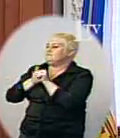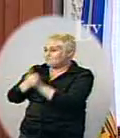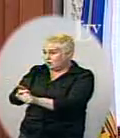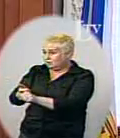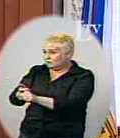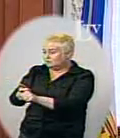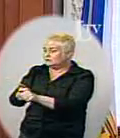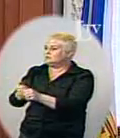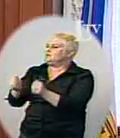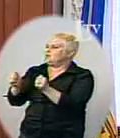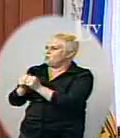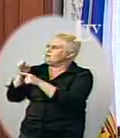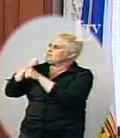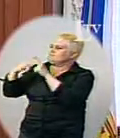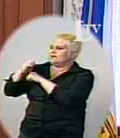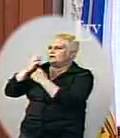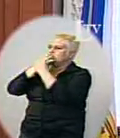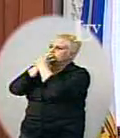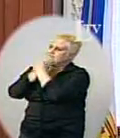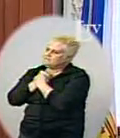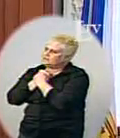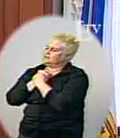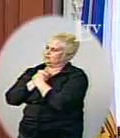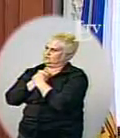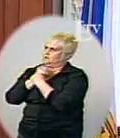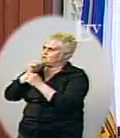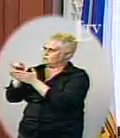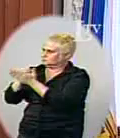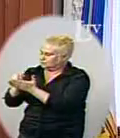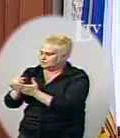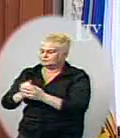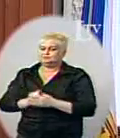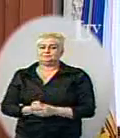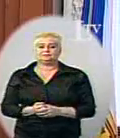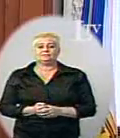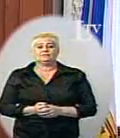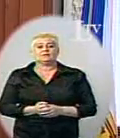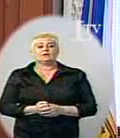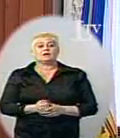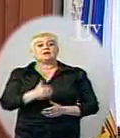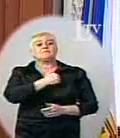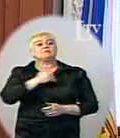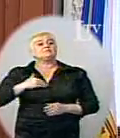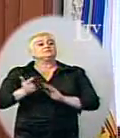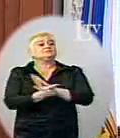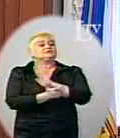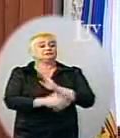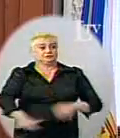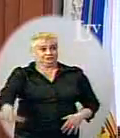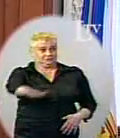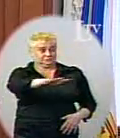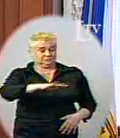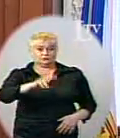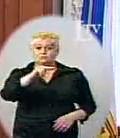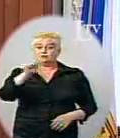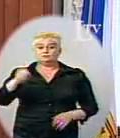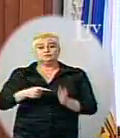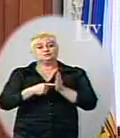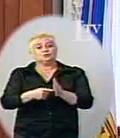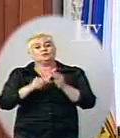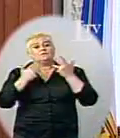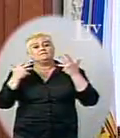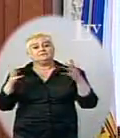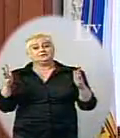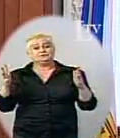and environmental protection are in place. Members of the legislature, Nova Scotia has shown that it